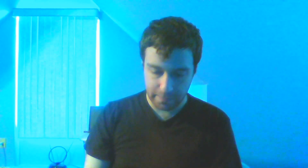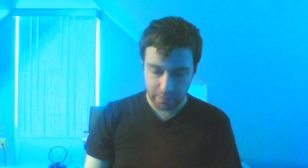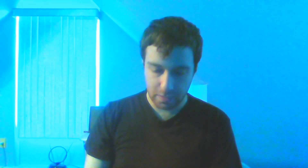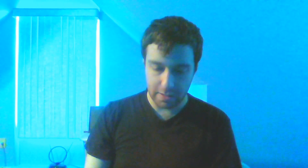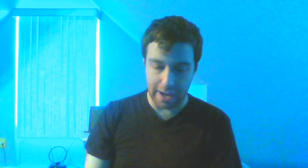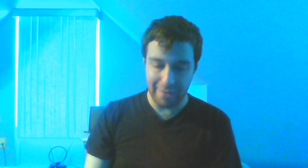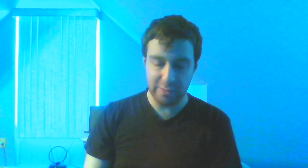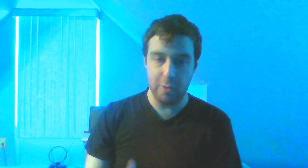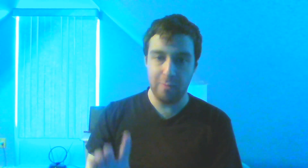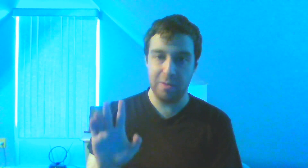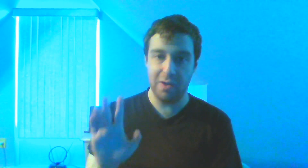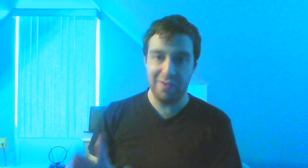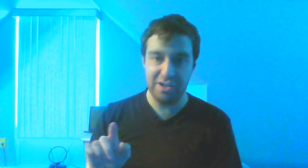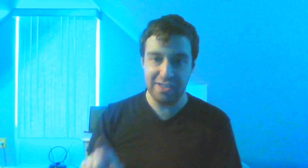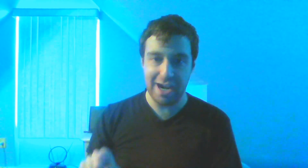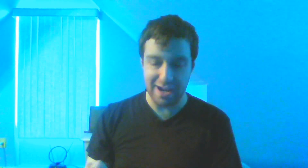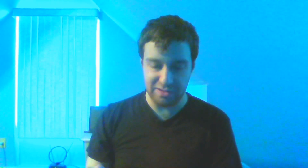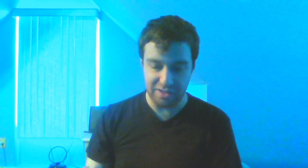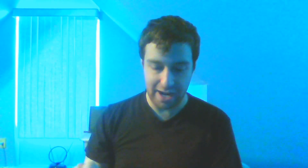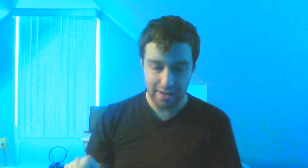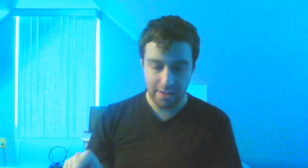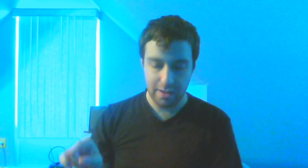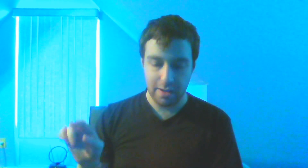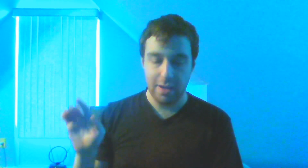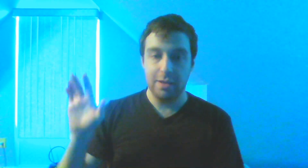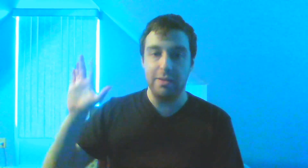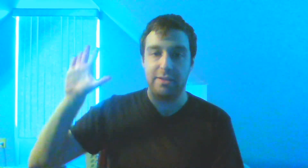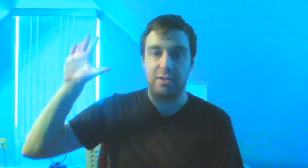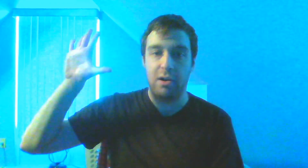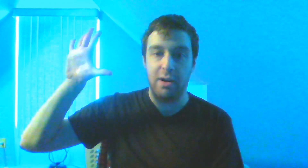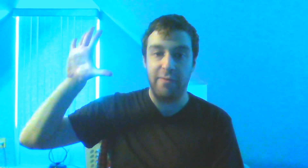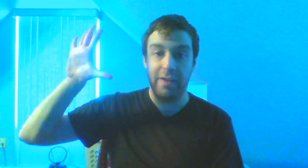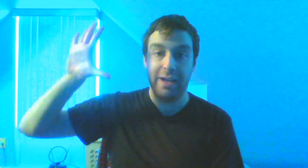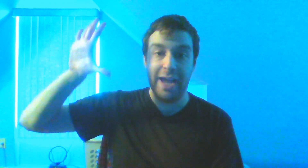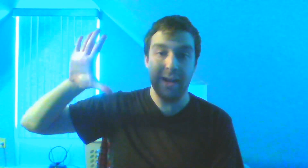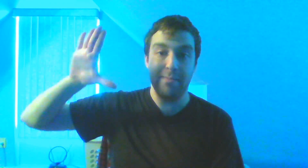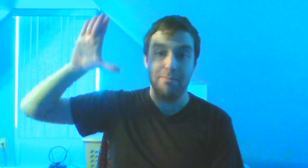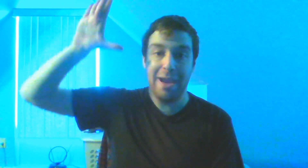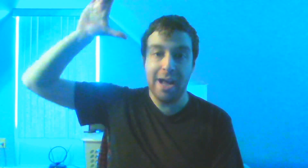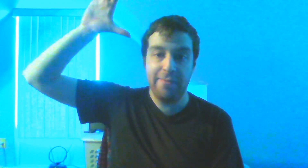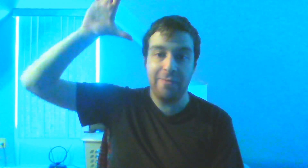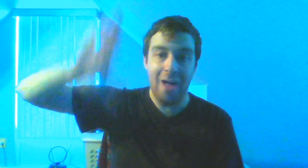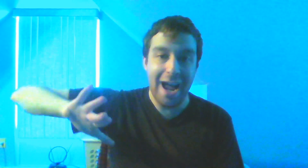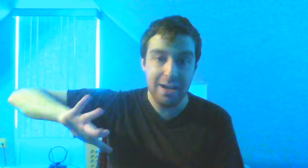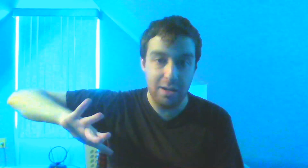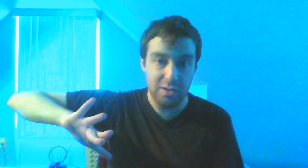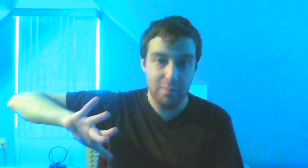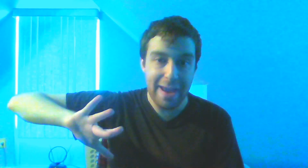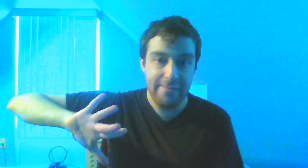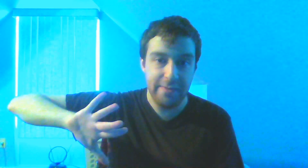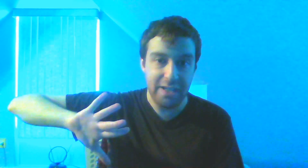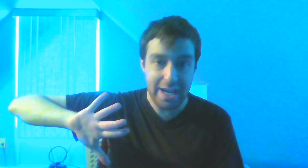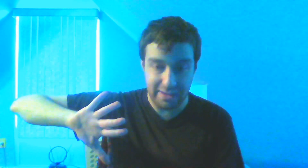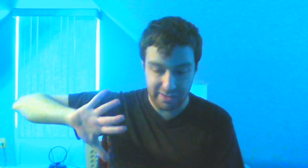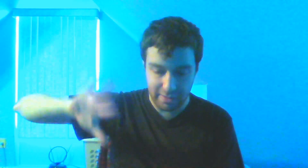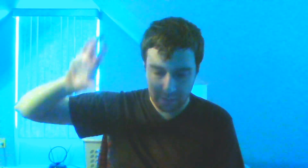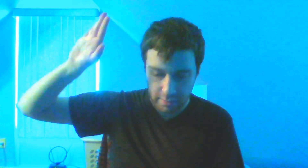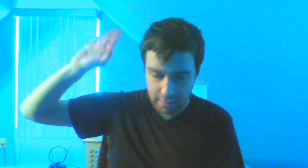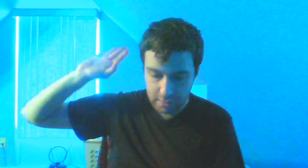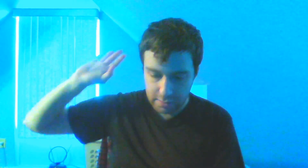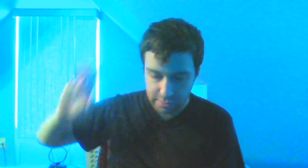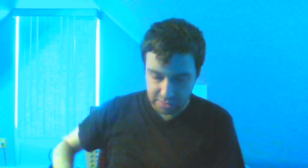Yes. I even told her what the governor said yesterday. This curve, again, may not flatten until May